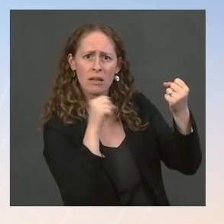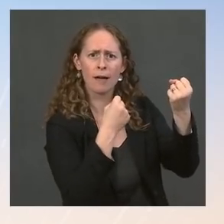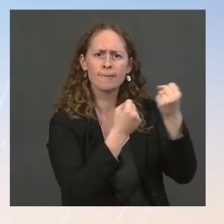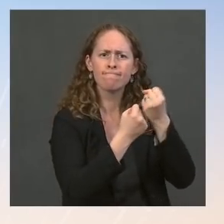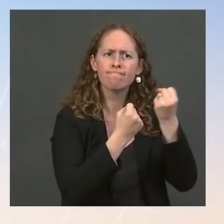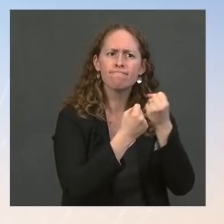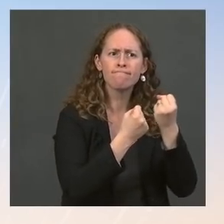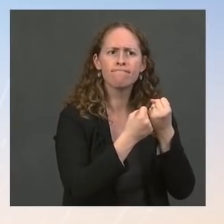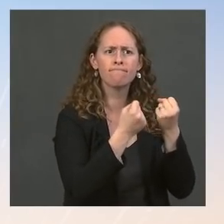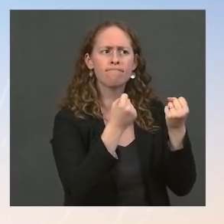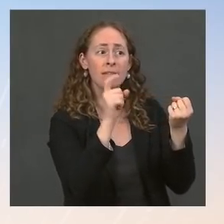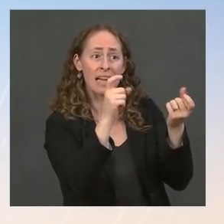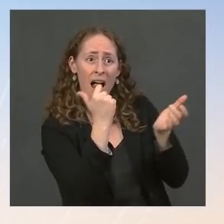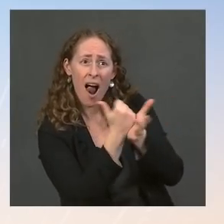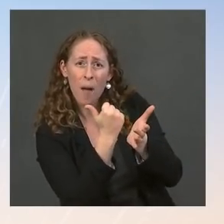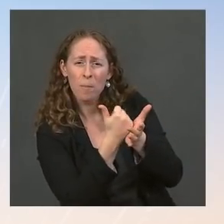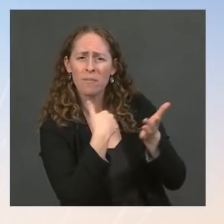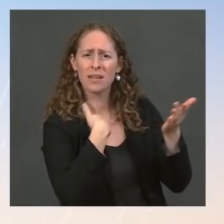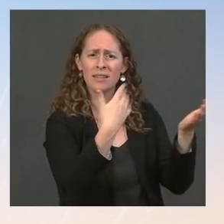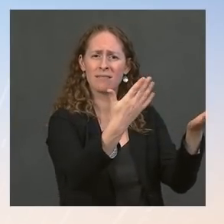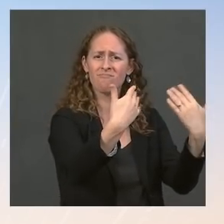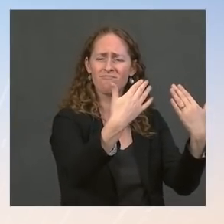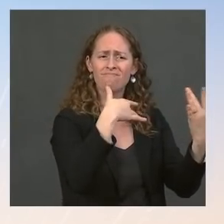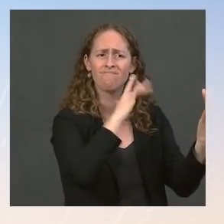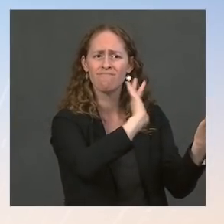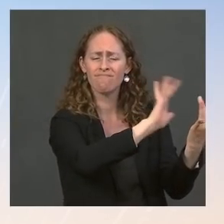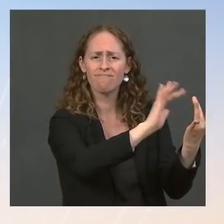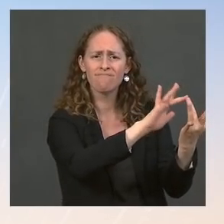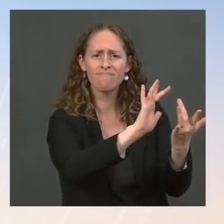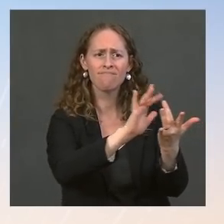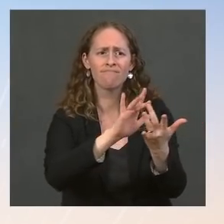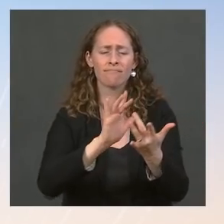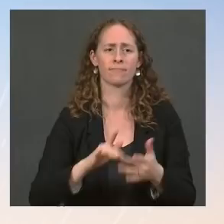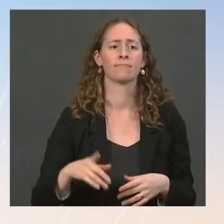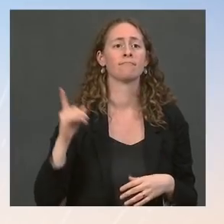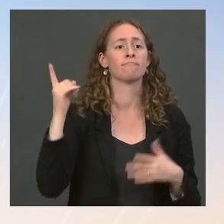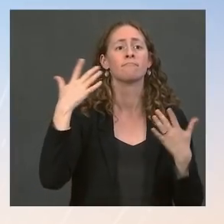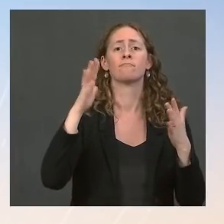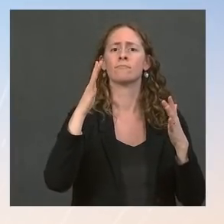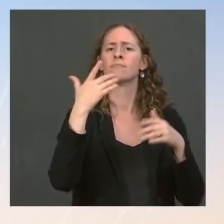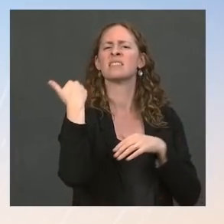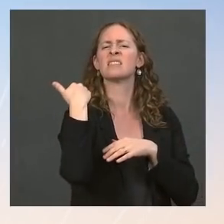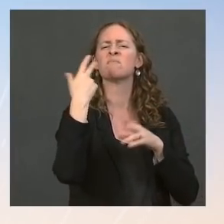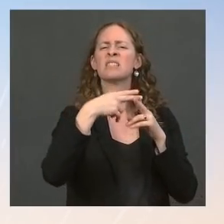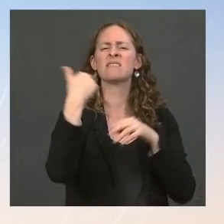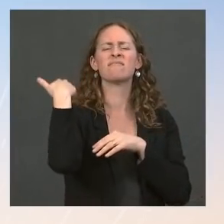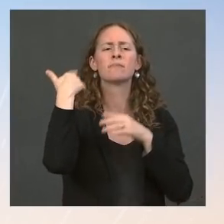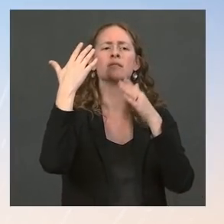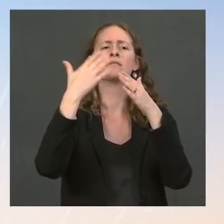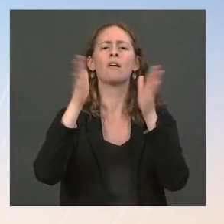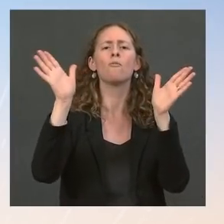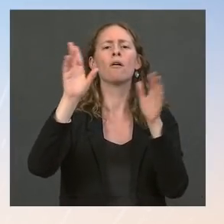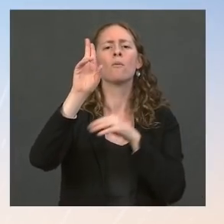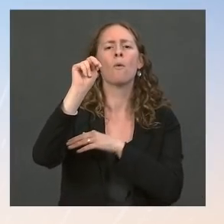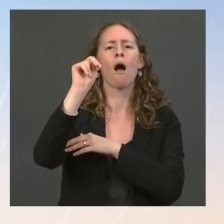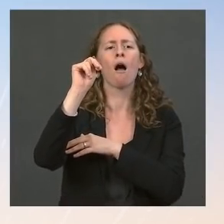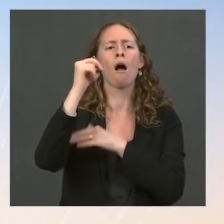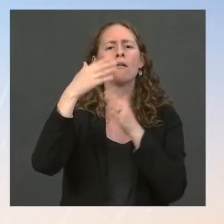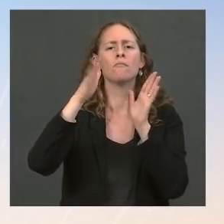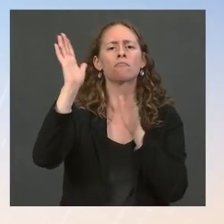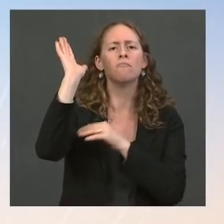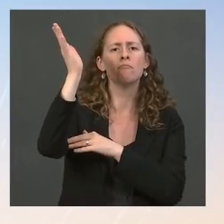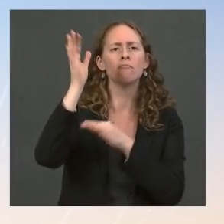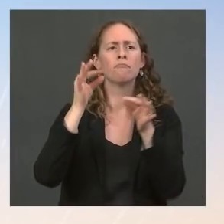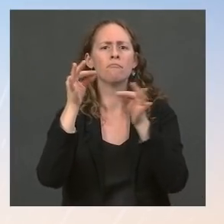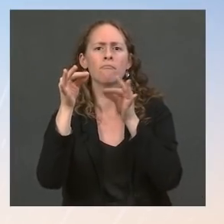Afghanistan. This is an issue that the president raised with the UN Secretary General when he was at the UN General Assembly just last week. This is one